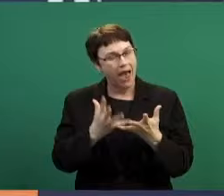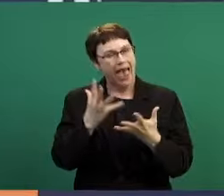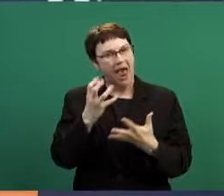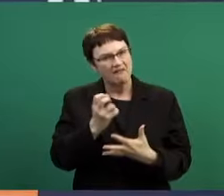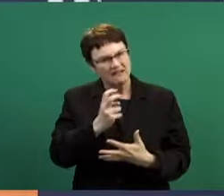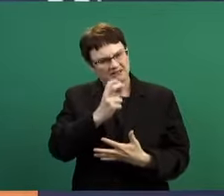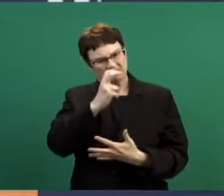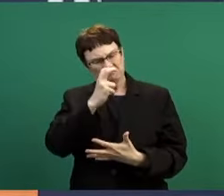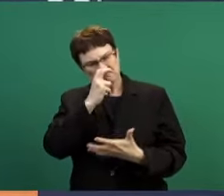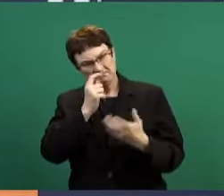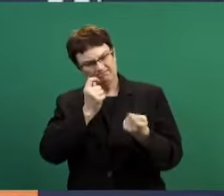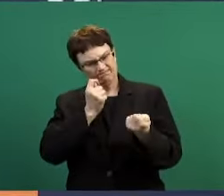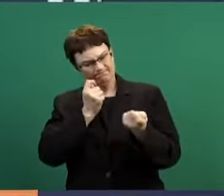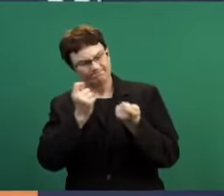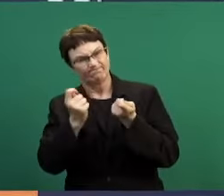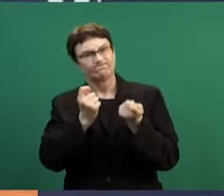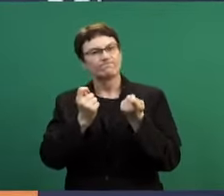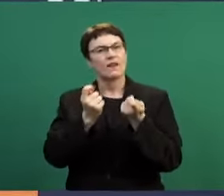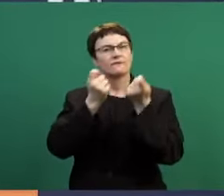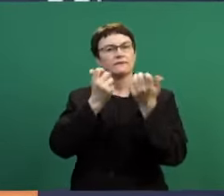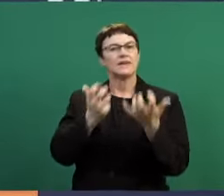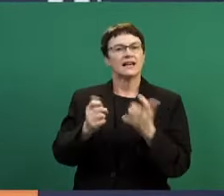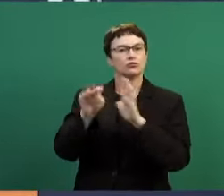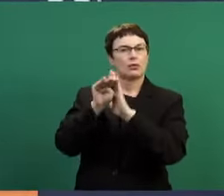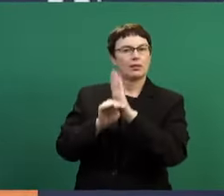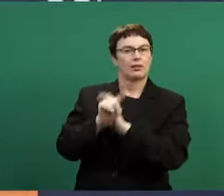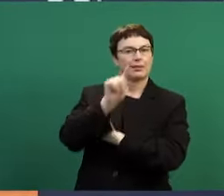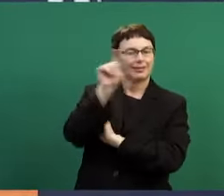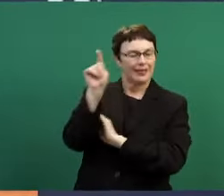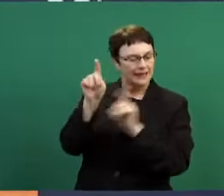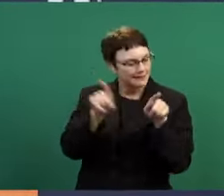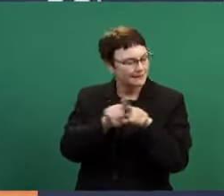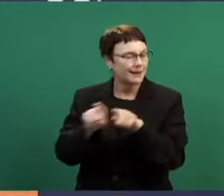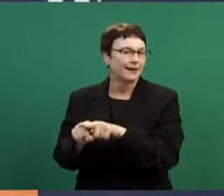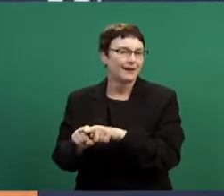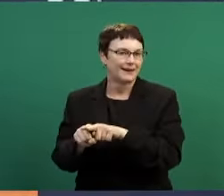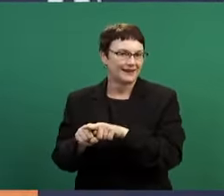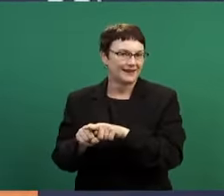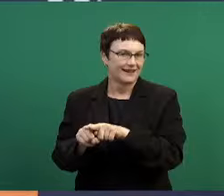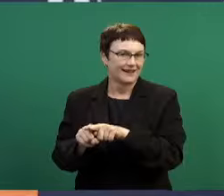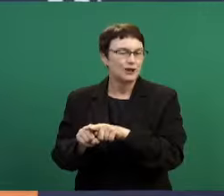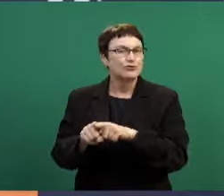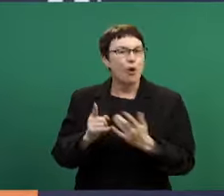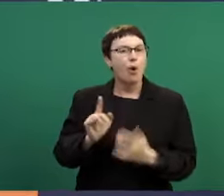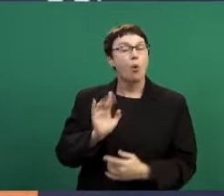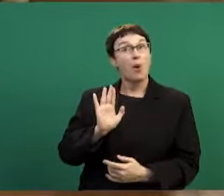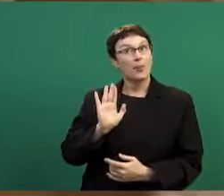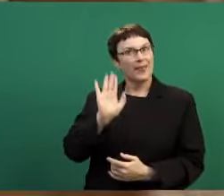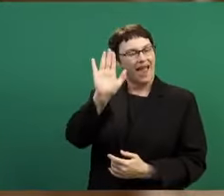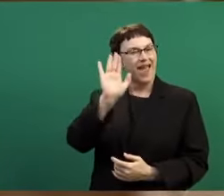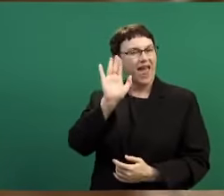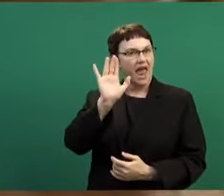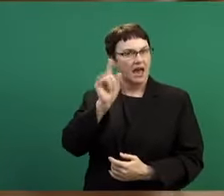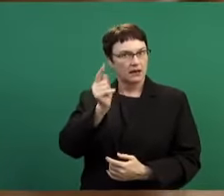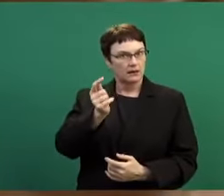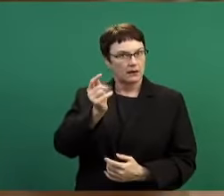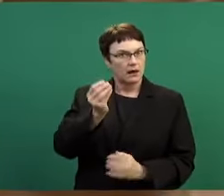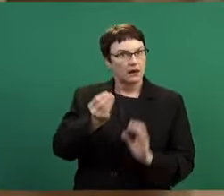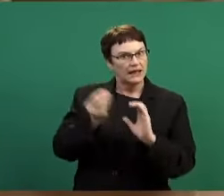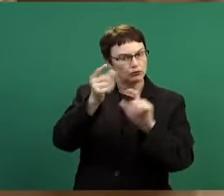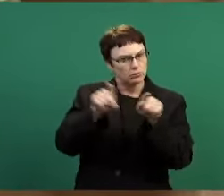tighten, relative interest rates also matter, especially